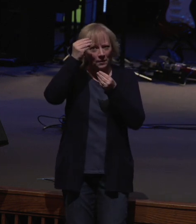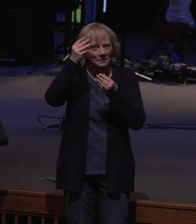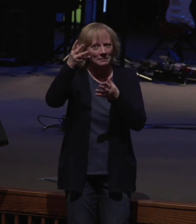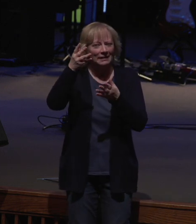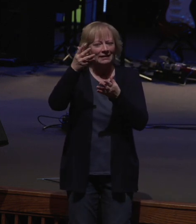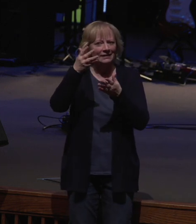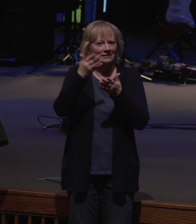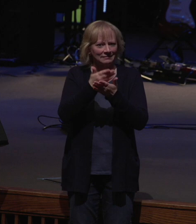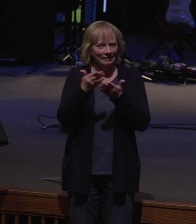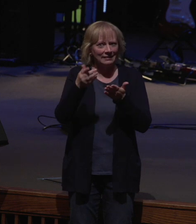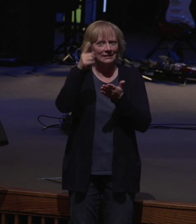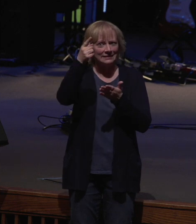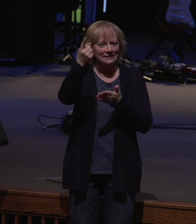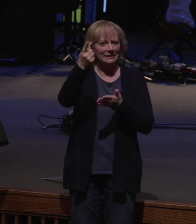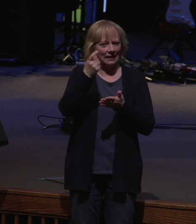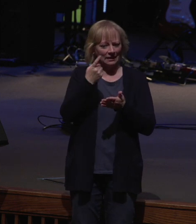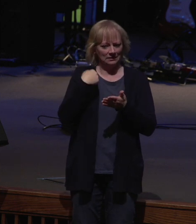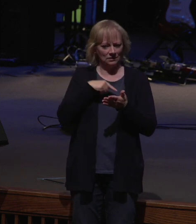asks of us.